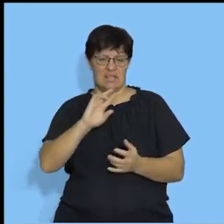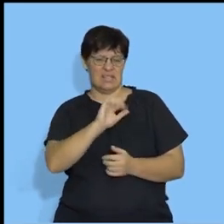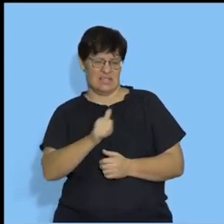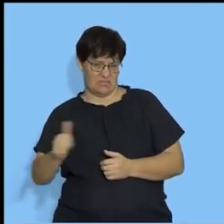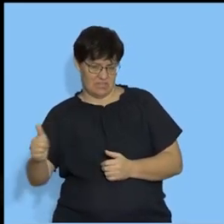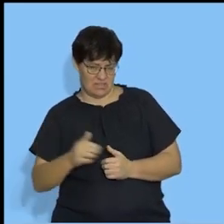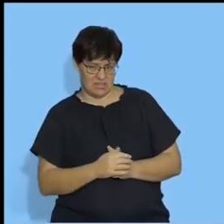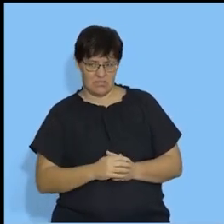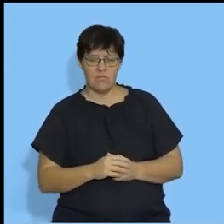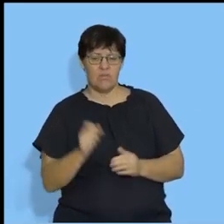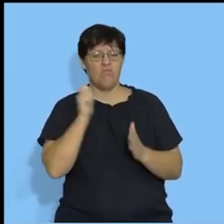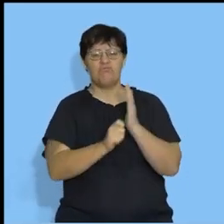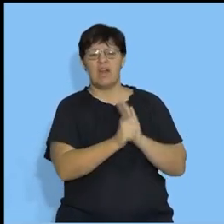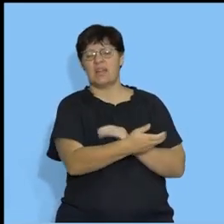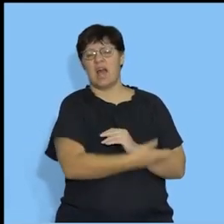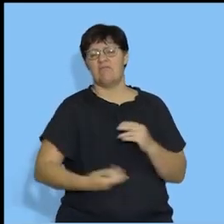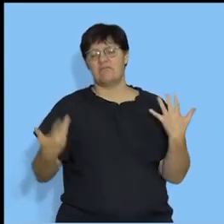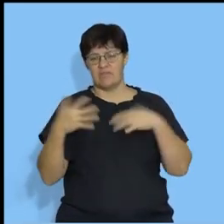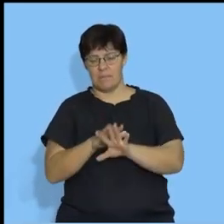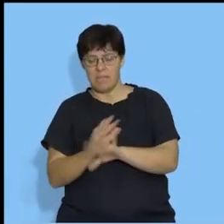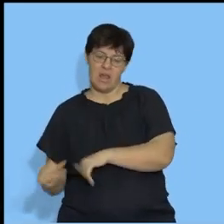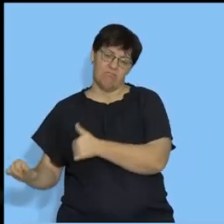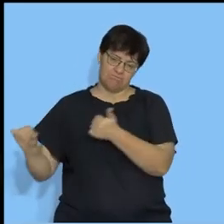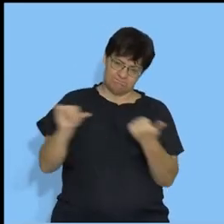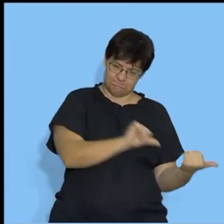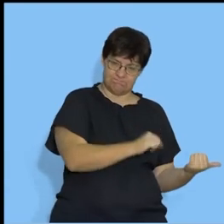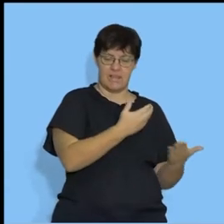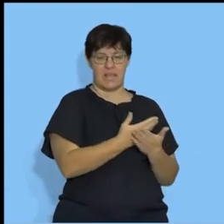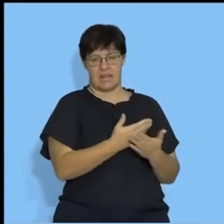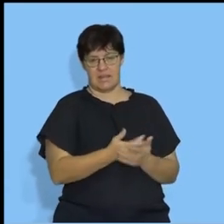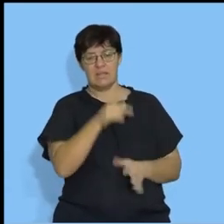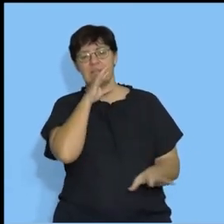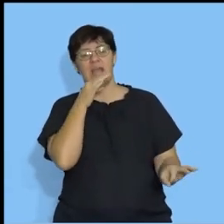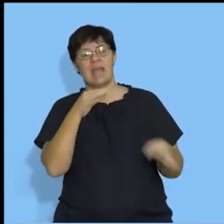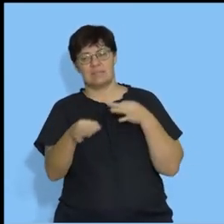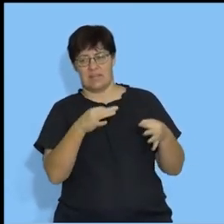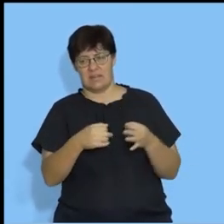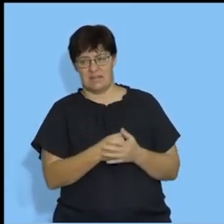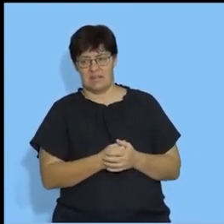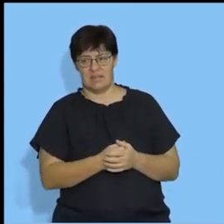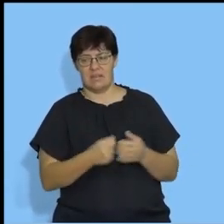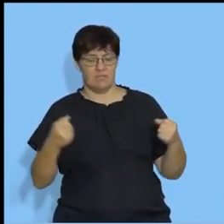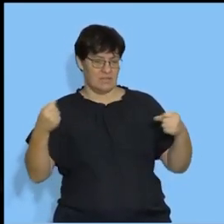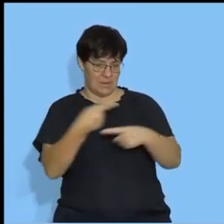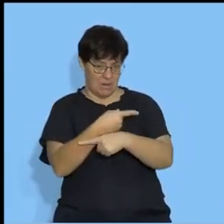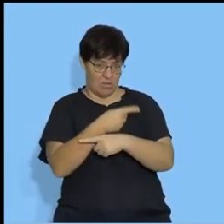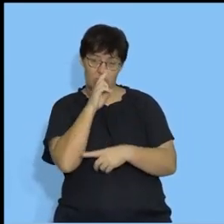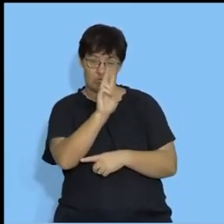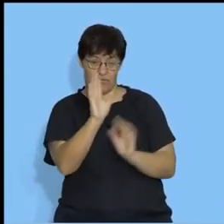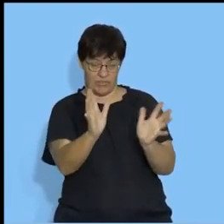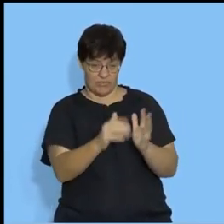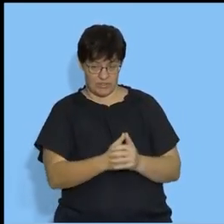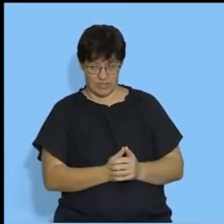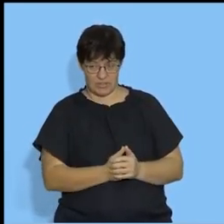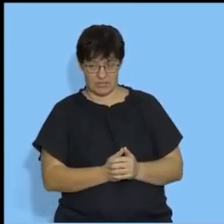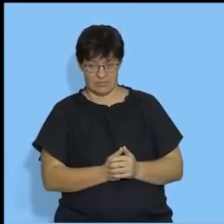reactions as reversible reactions, okay, which explains the double arrow that we saw as was the